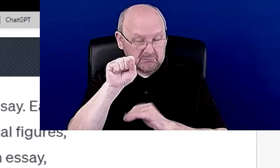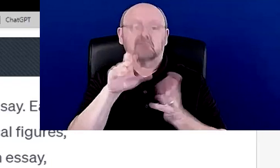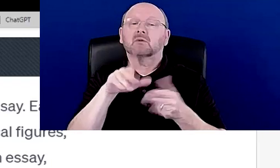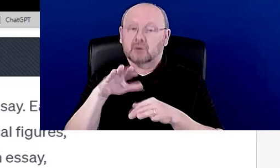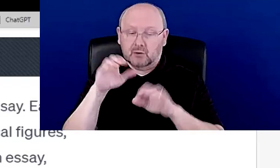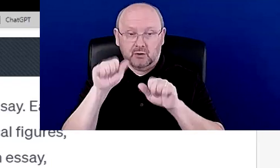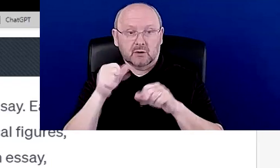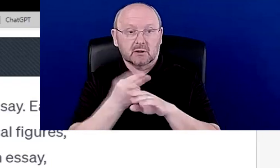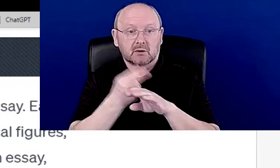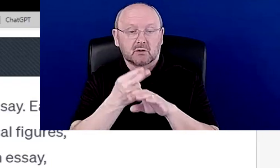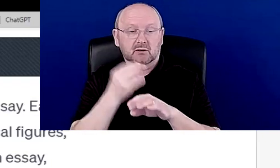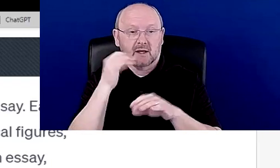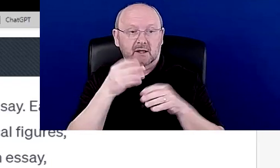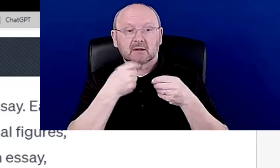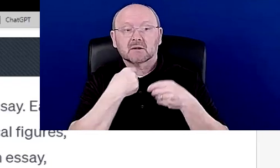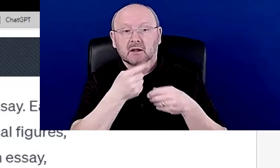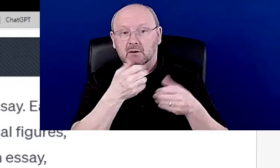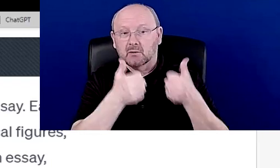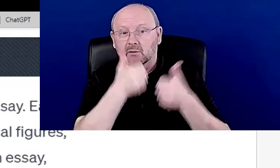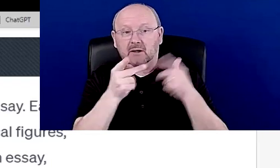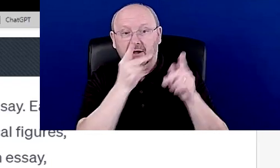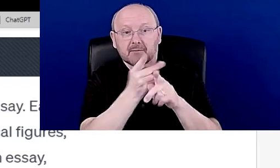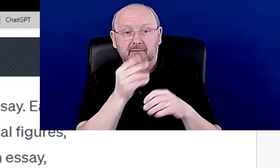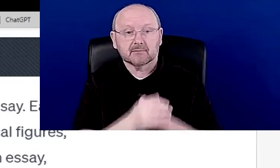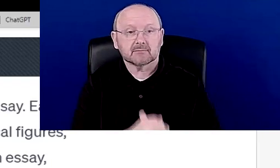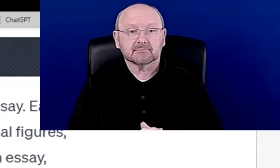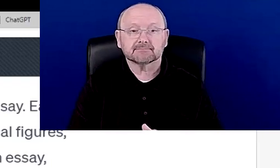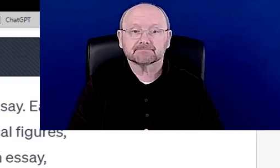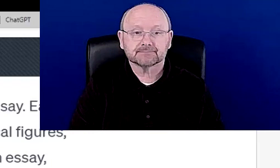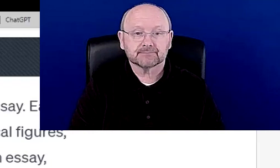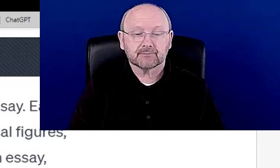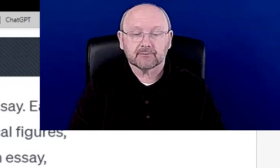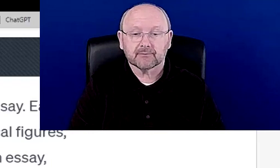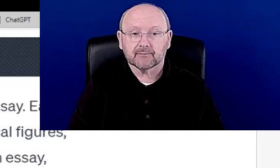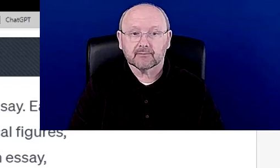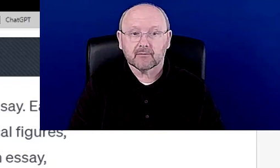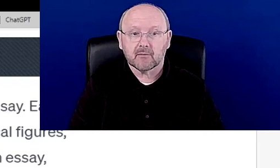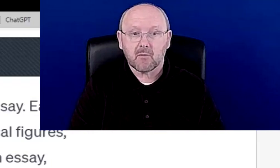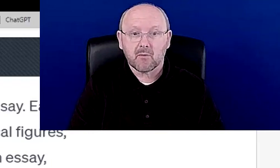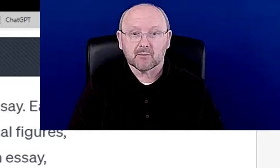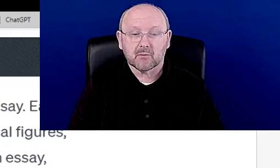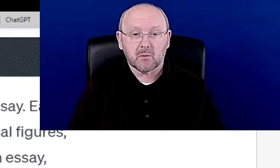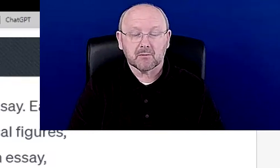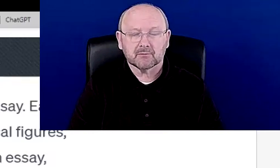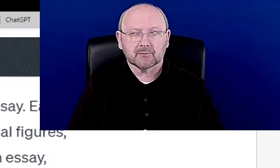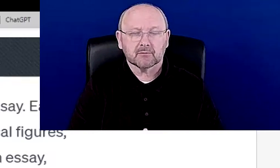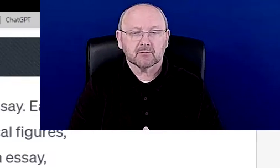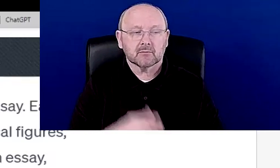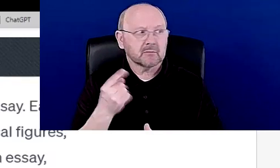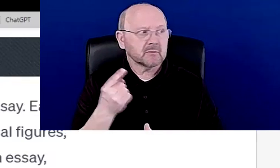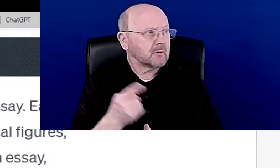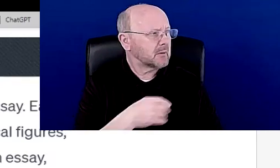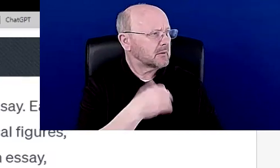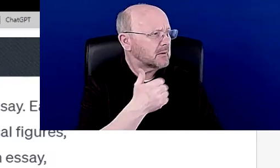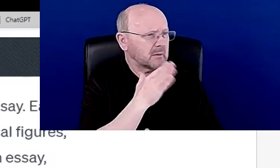make corrections or make changes. I haven't tried. Try it out. In ChatGPT, that's very difficult because it's a little more general,